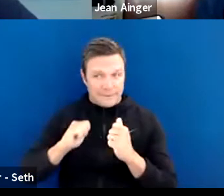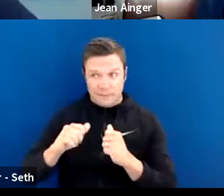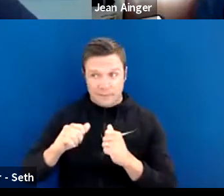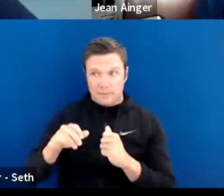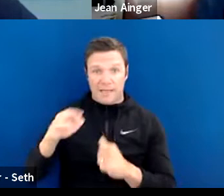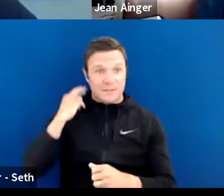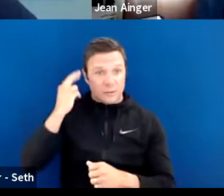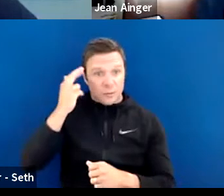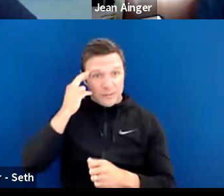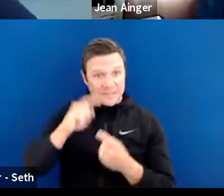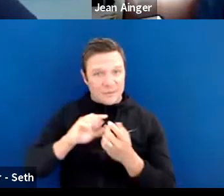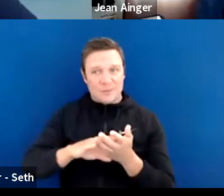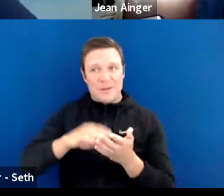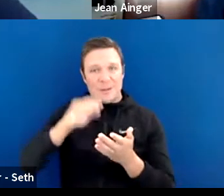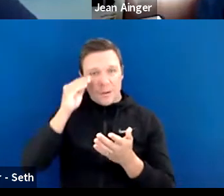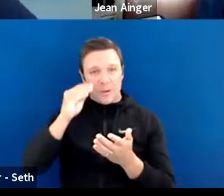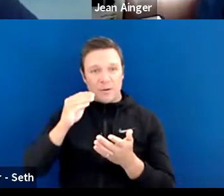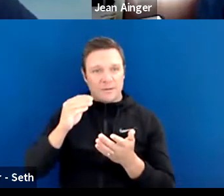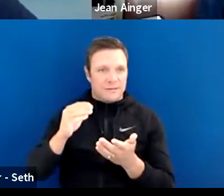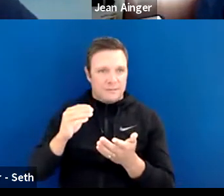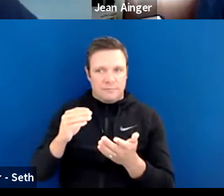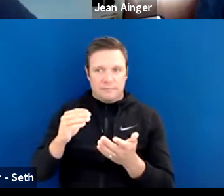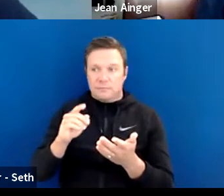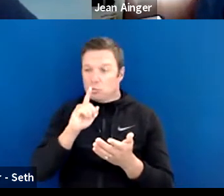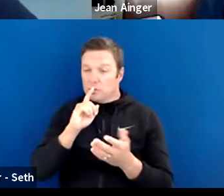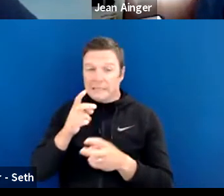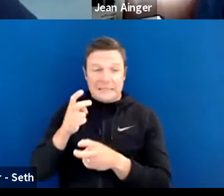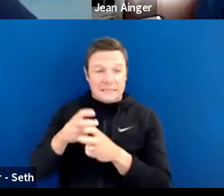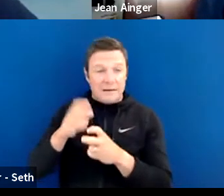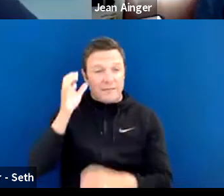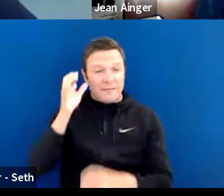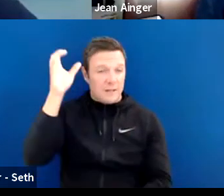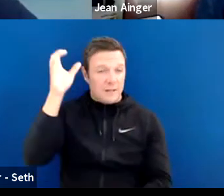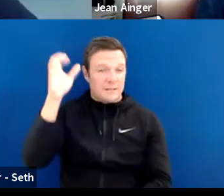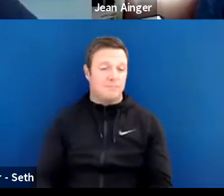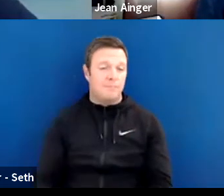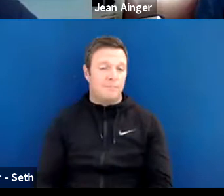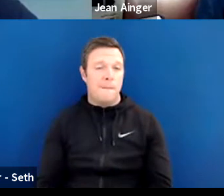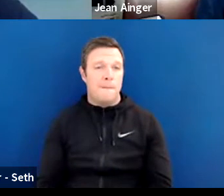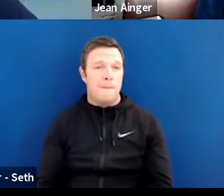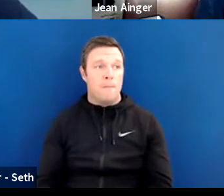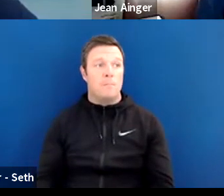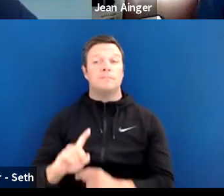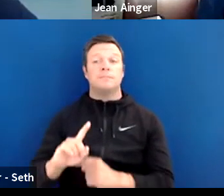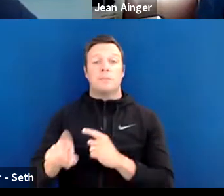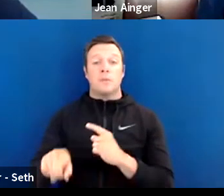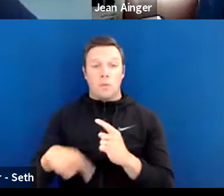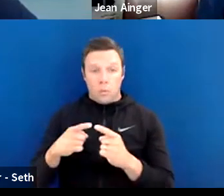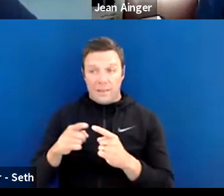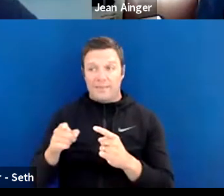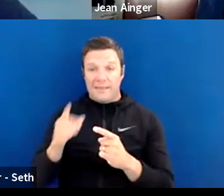to be learning really tedious, sometimes concepts. And then once they do experience